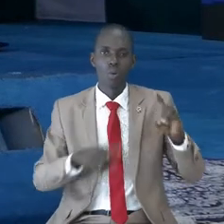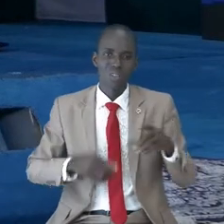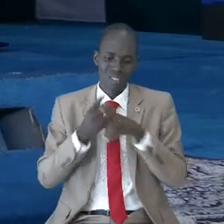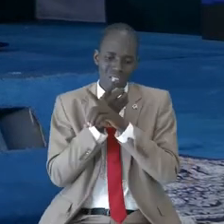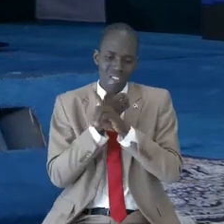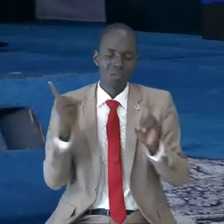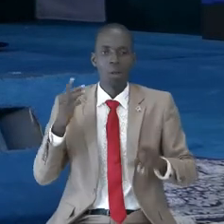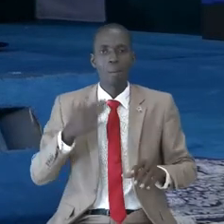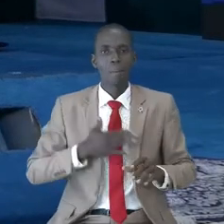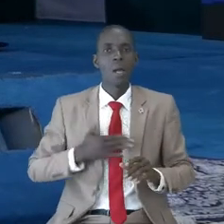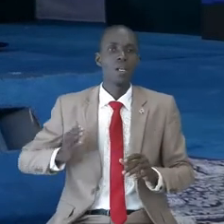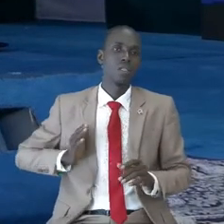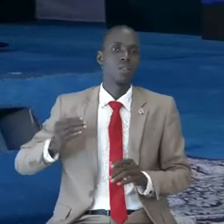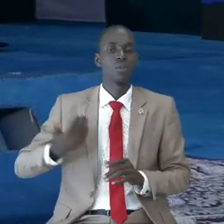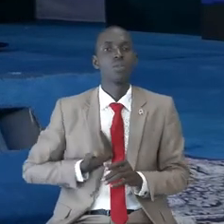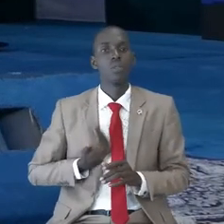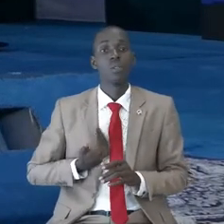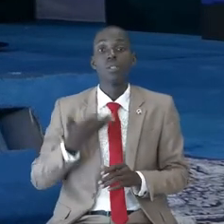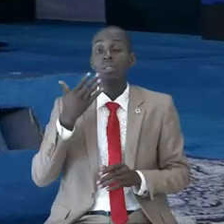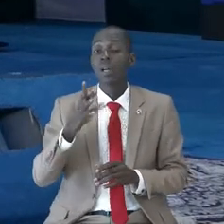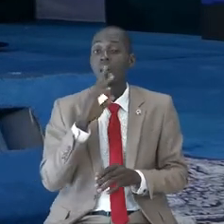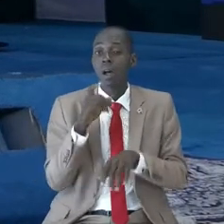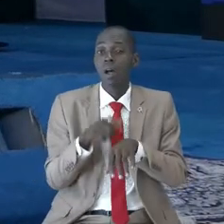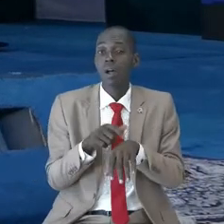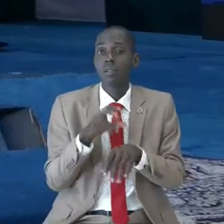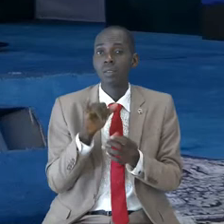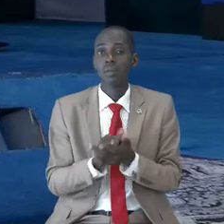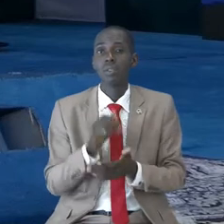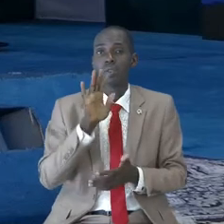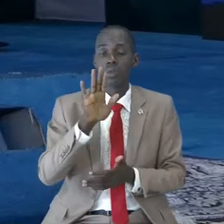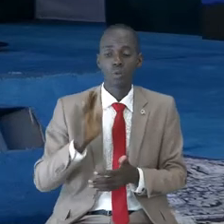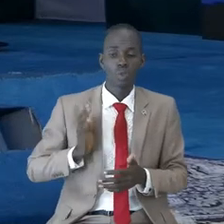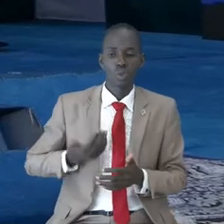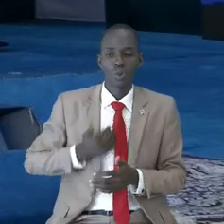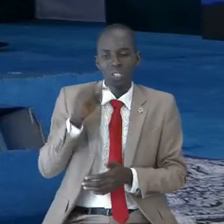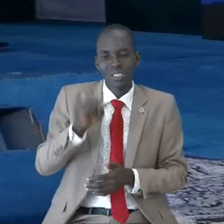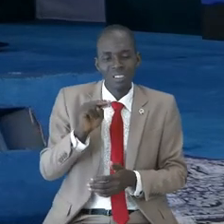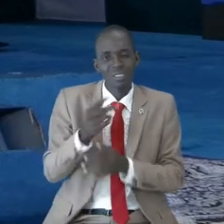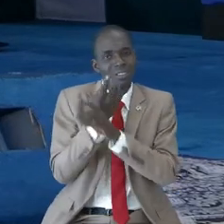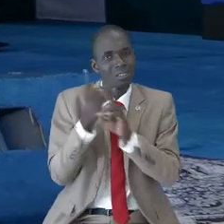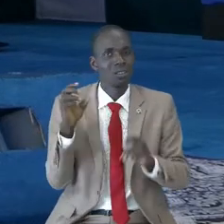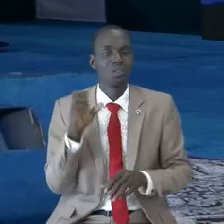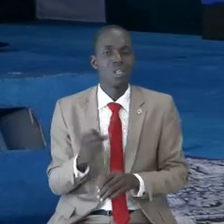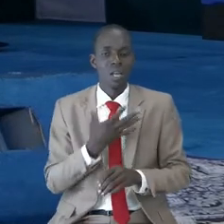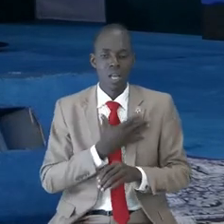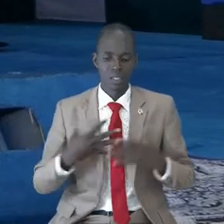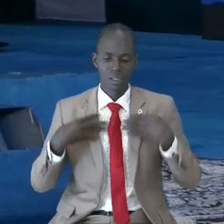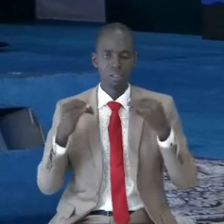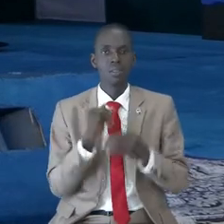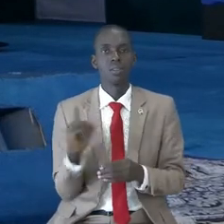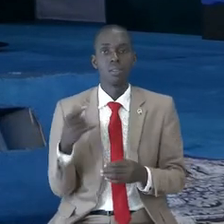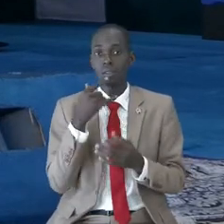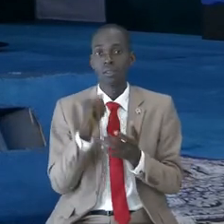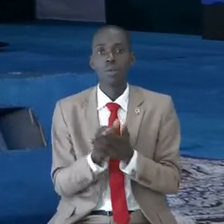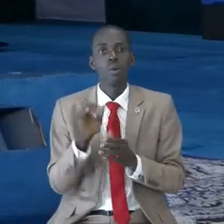my soul. There are times when the soul needs deliverance and healing. It says,